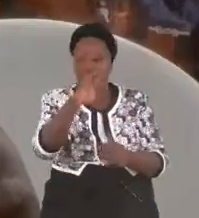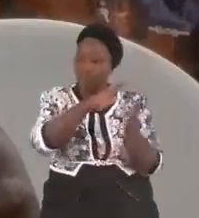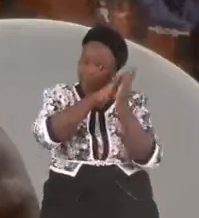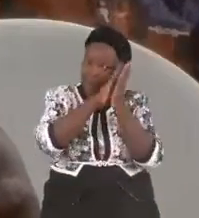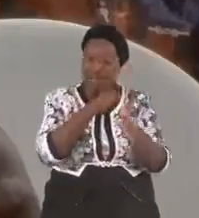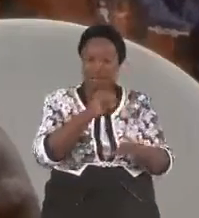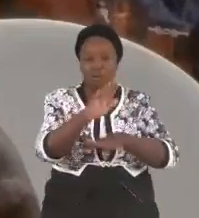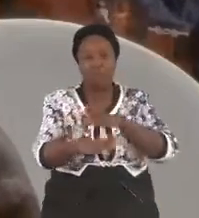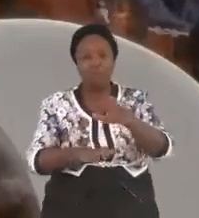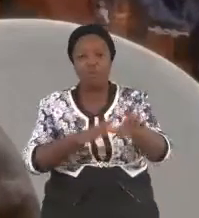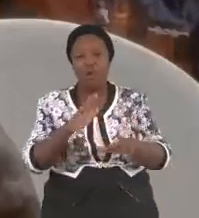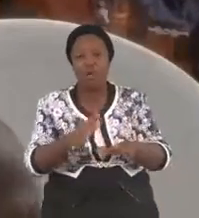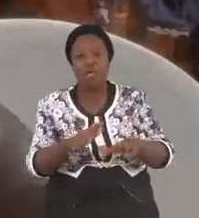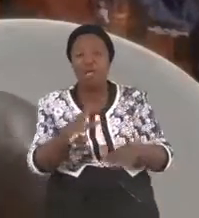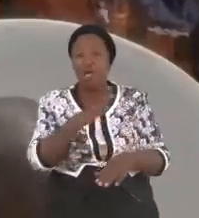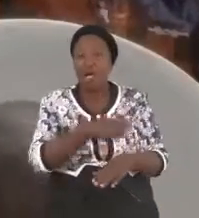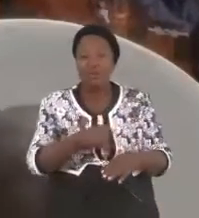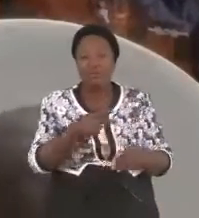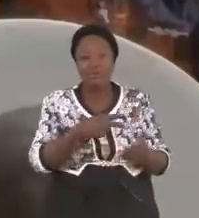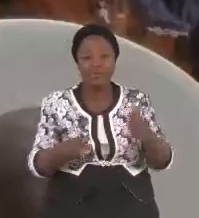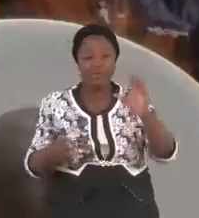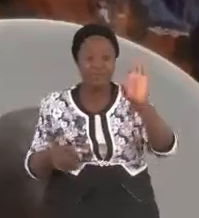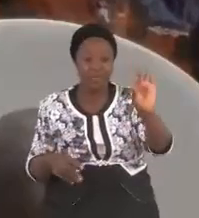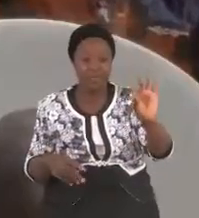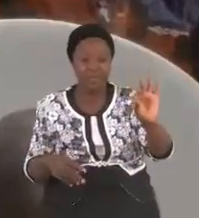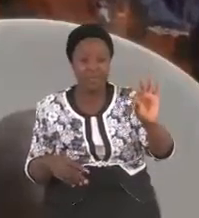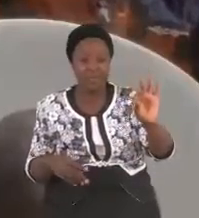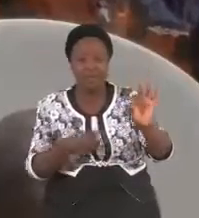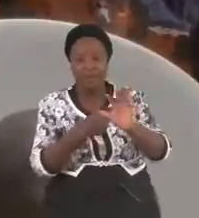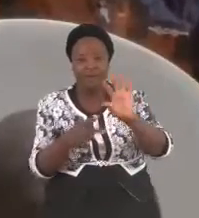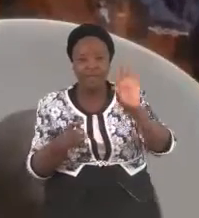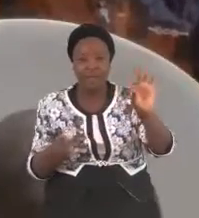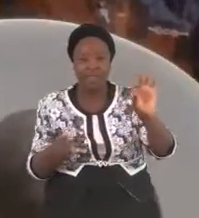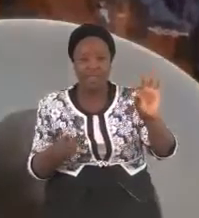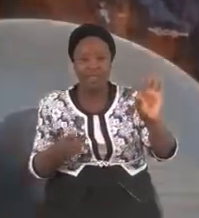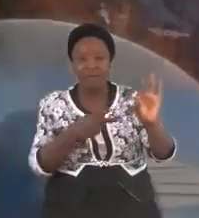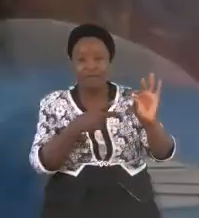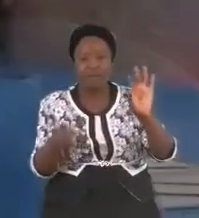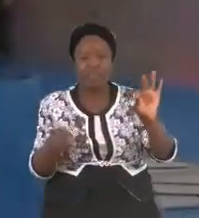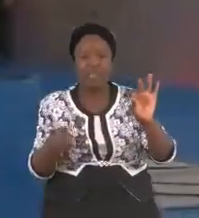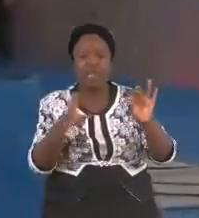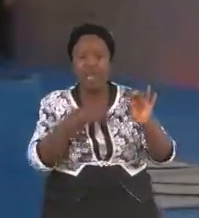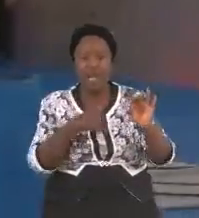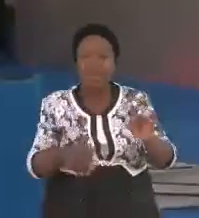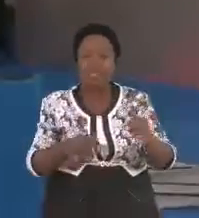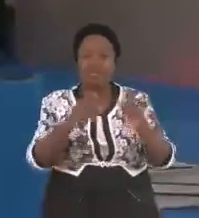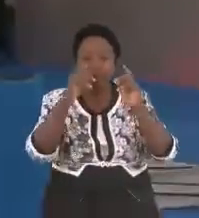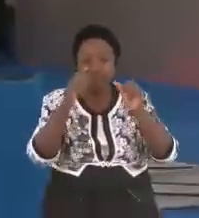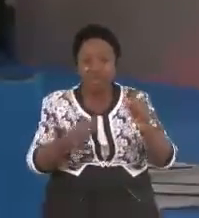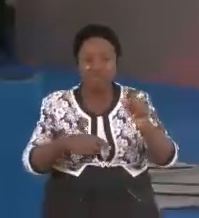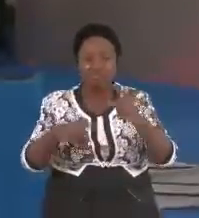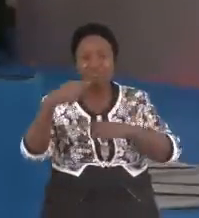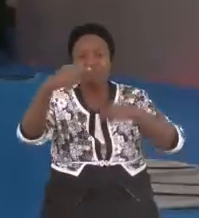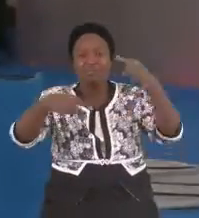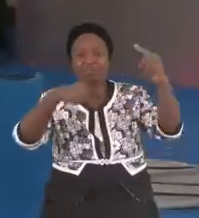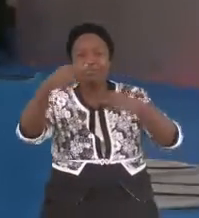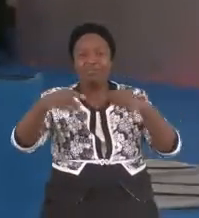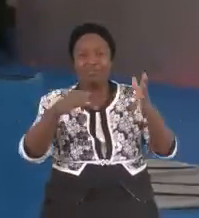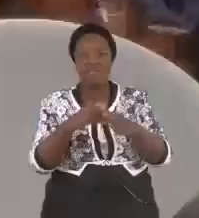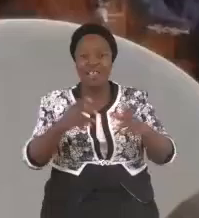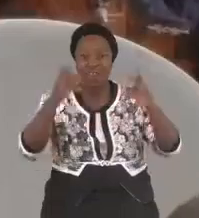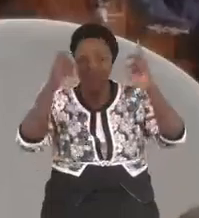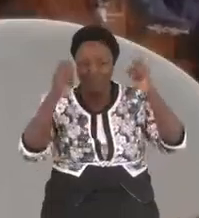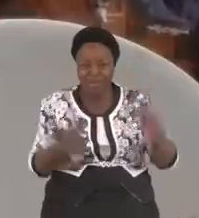and then in verse nine were told in verse nine and immediately somebody shout immediately